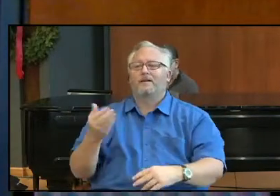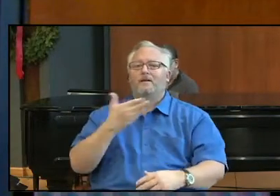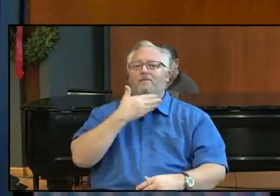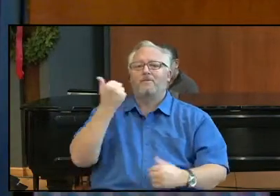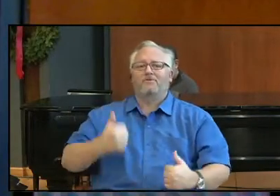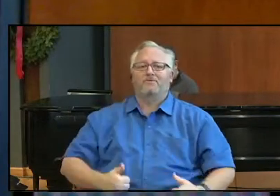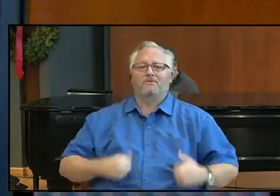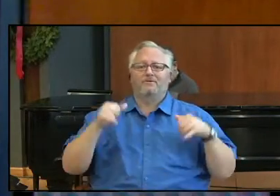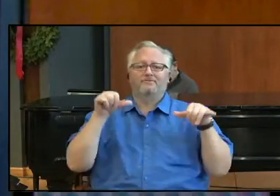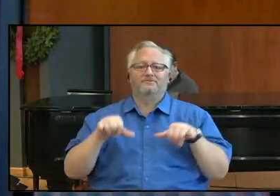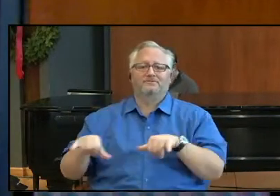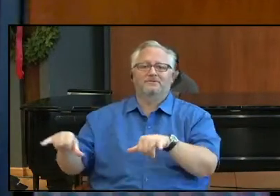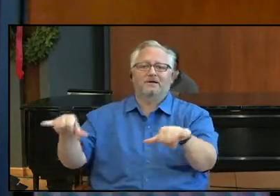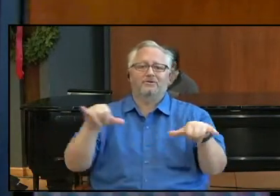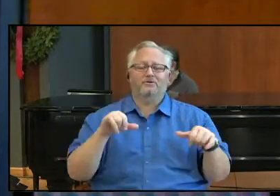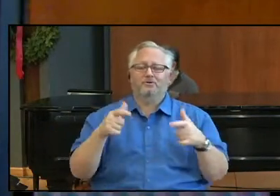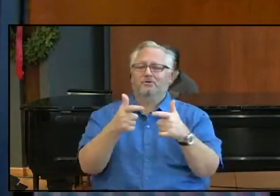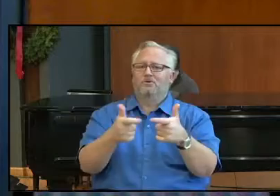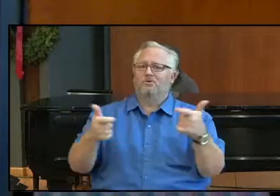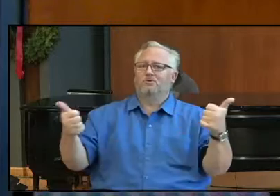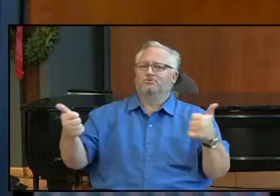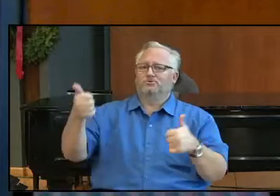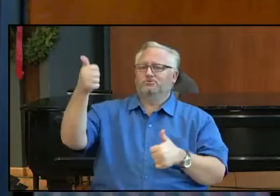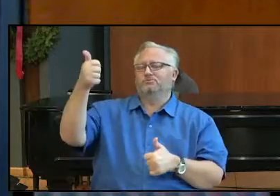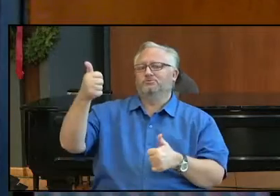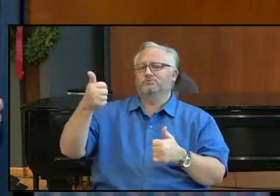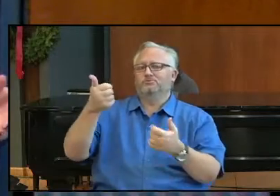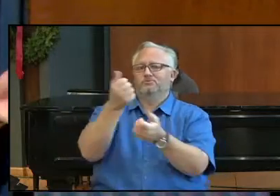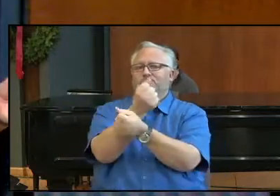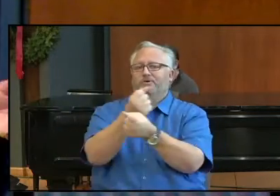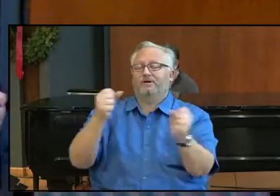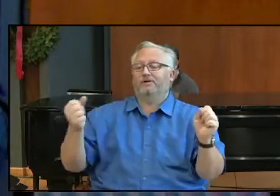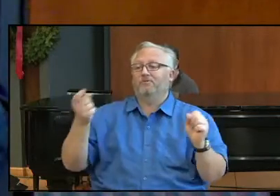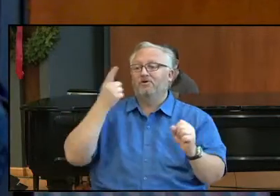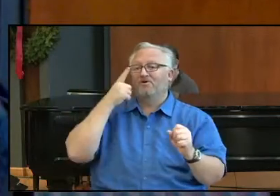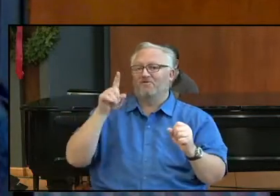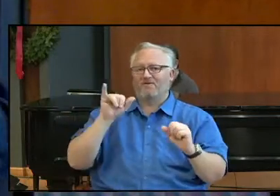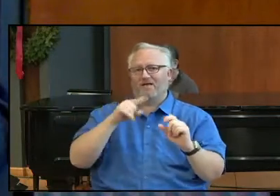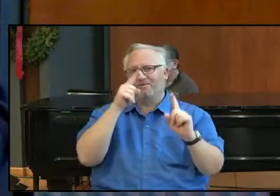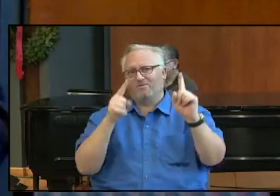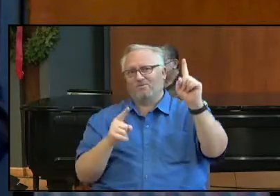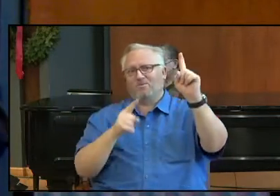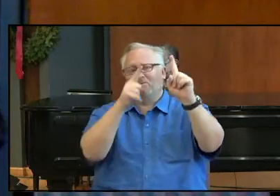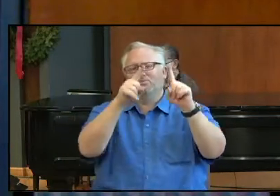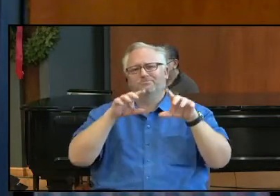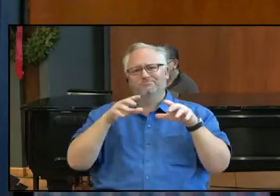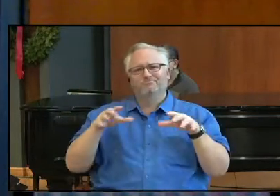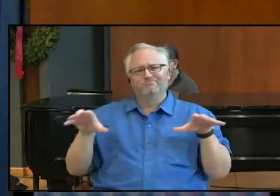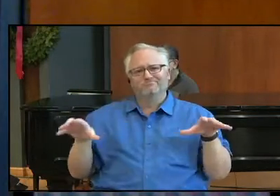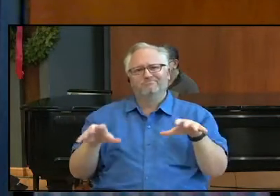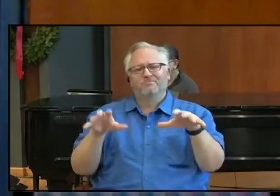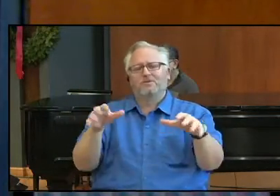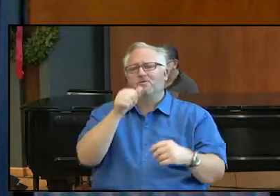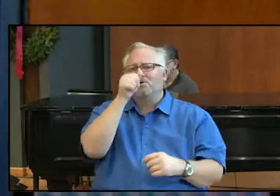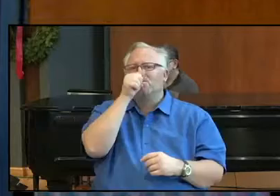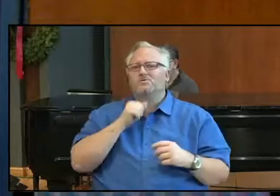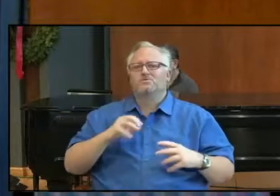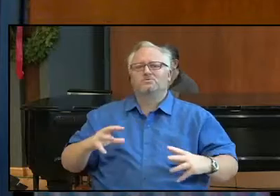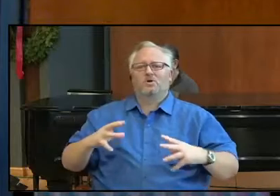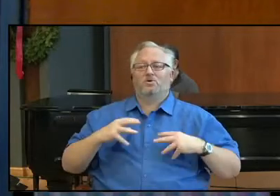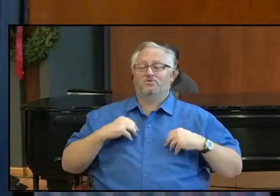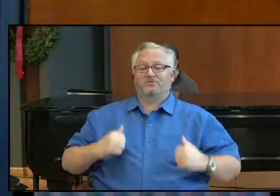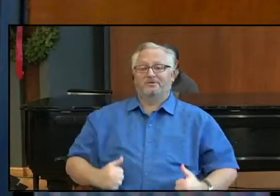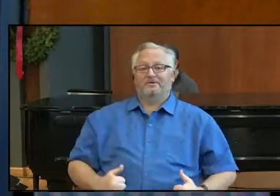life in larger freedom, and for these ends to practice tolerance and to live together in peace